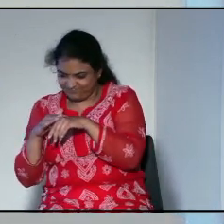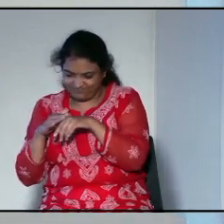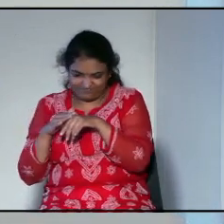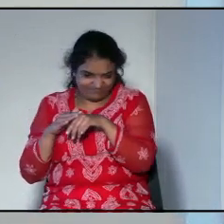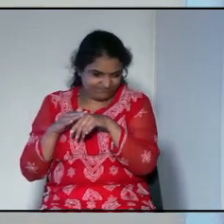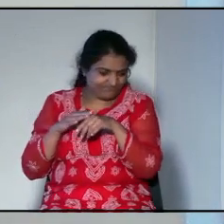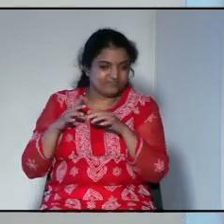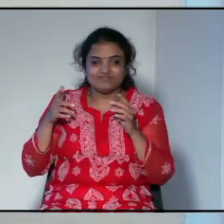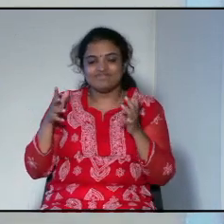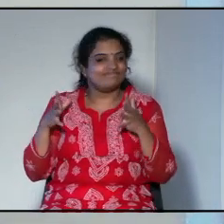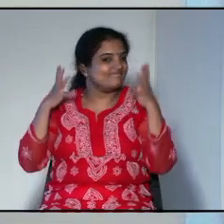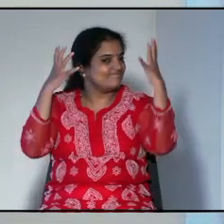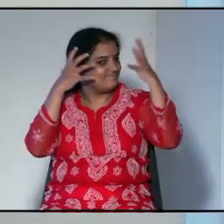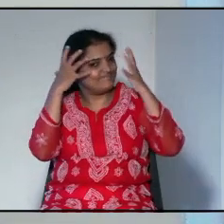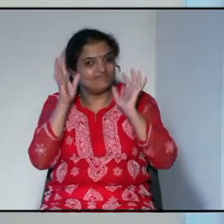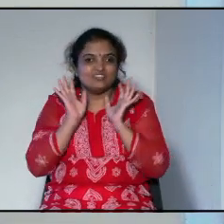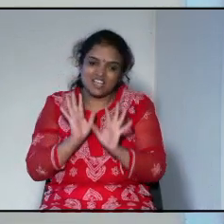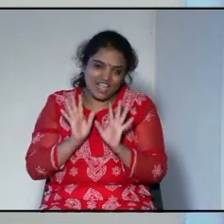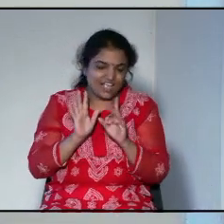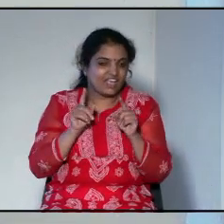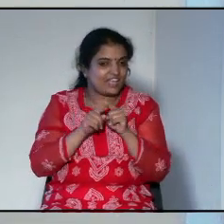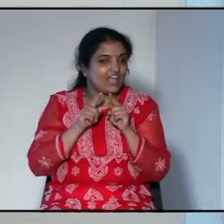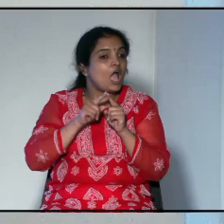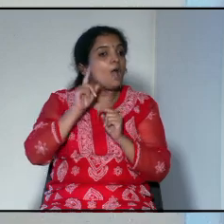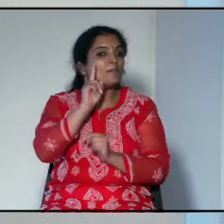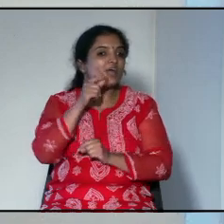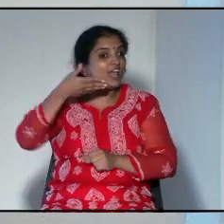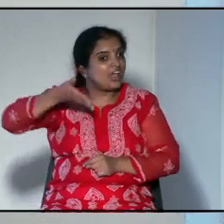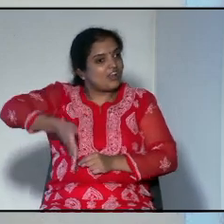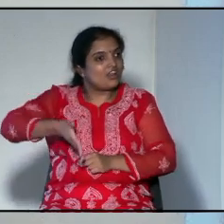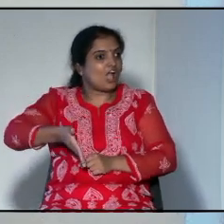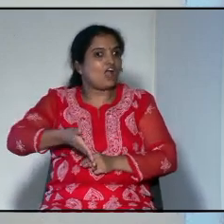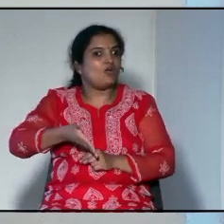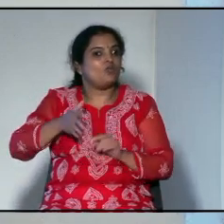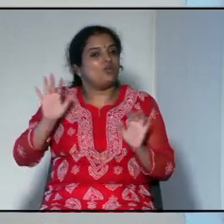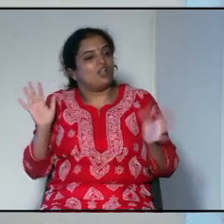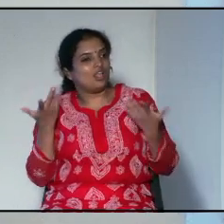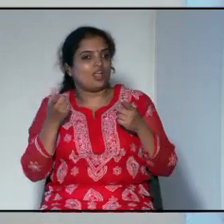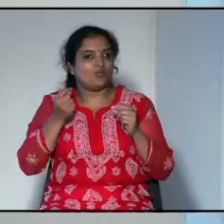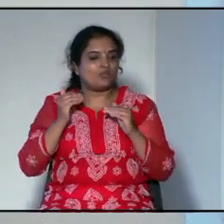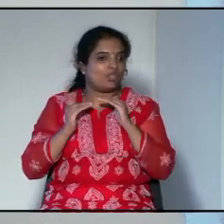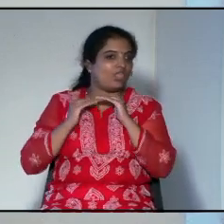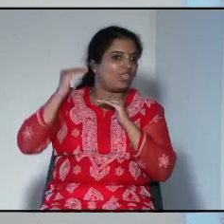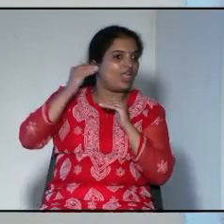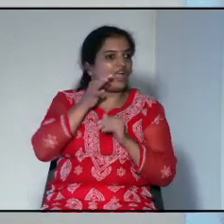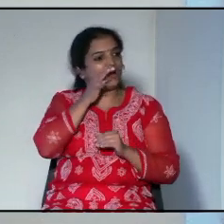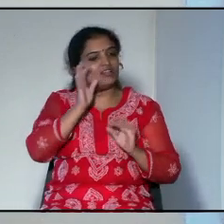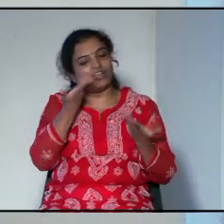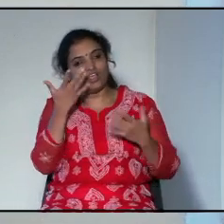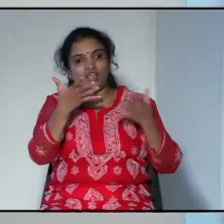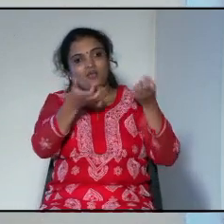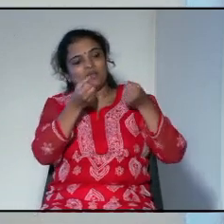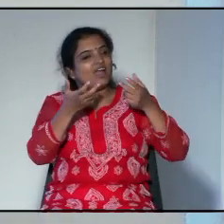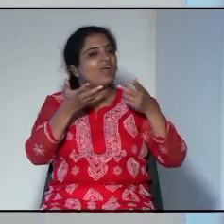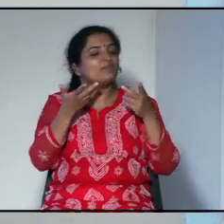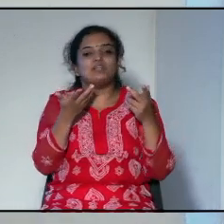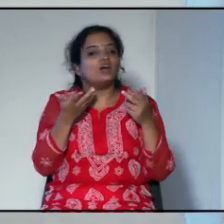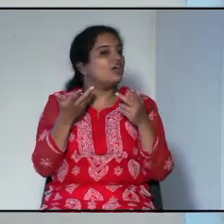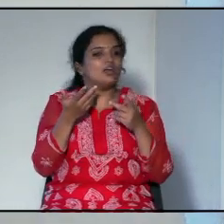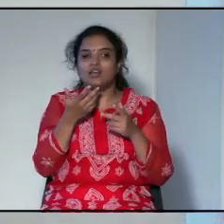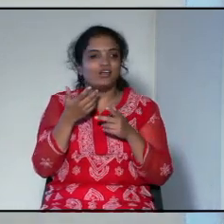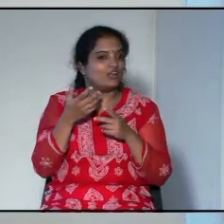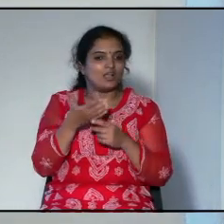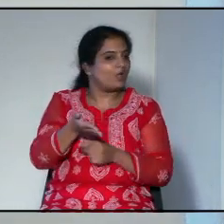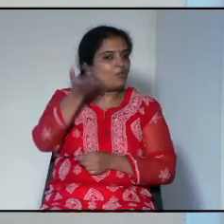interesting now her work, there's a kind of hype in the price. It's now hitting crores. But I begin to think Meera Mukherjee left